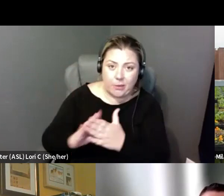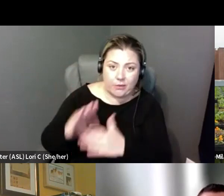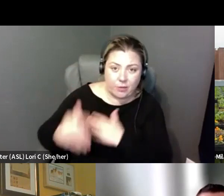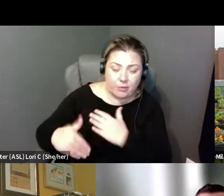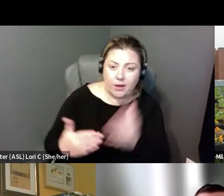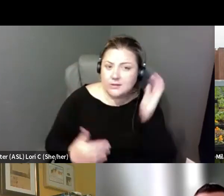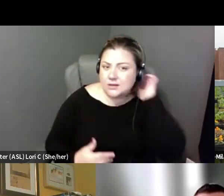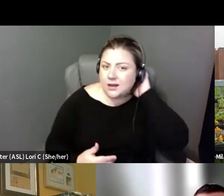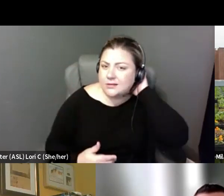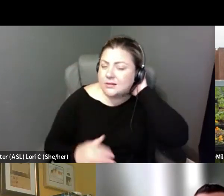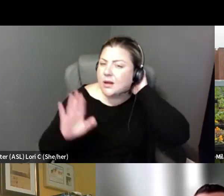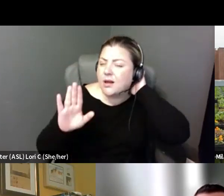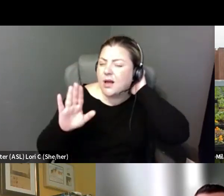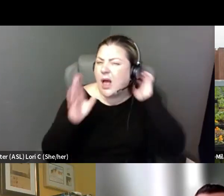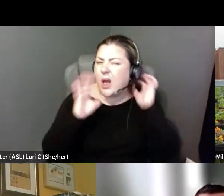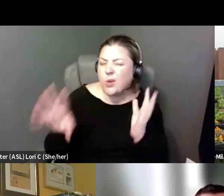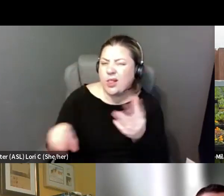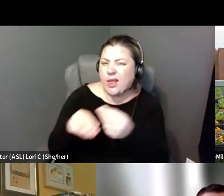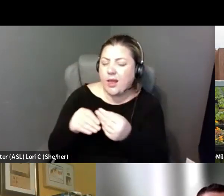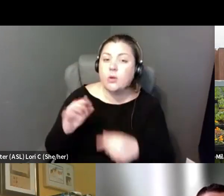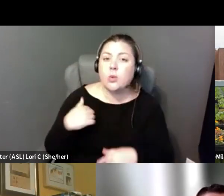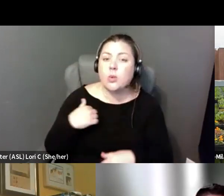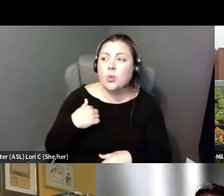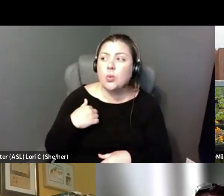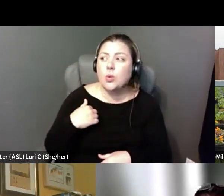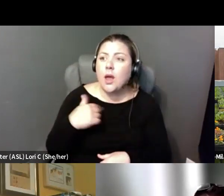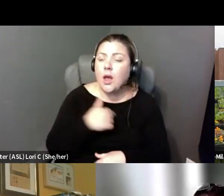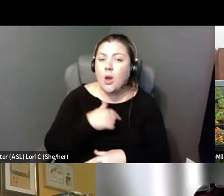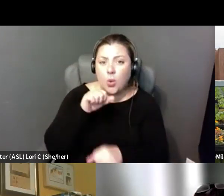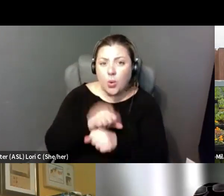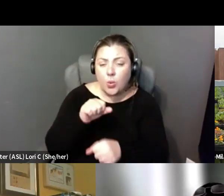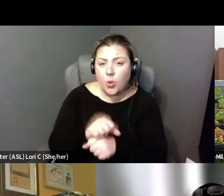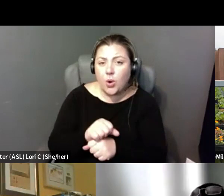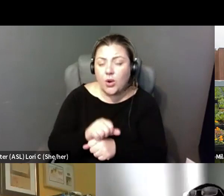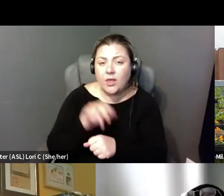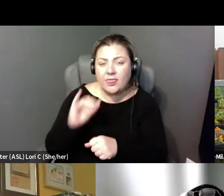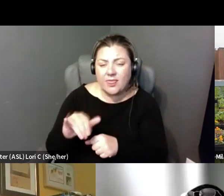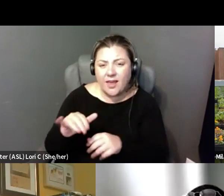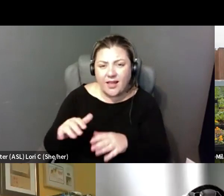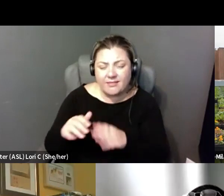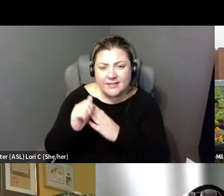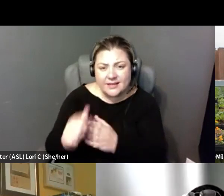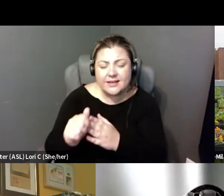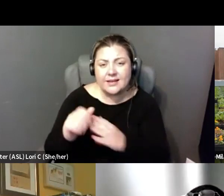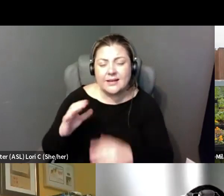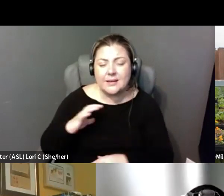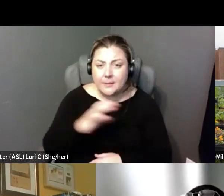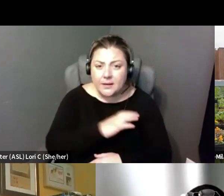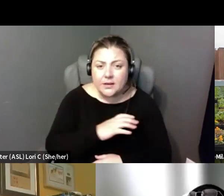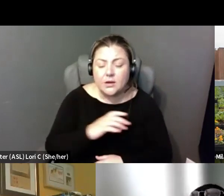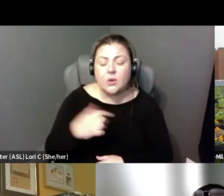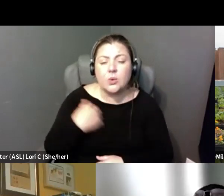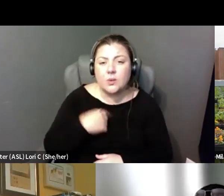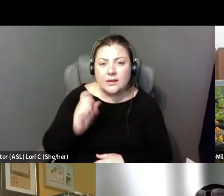And I will say, I mean, we have, I mean, that is part of the work of the steering committee is to look at the ongoing funding